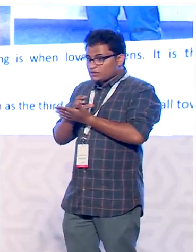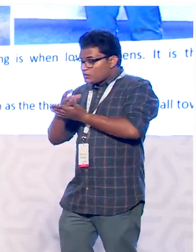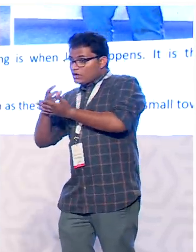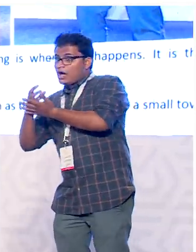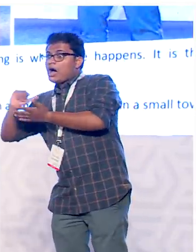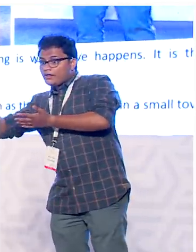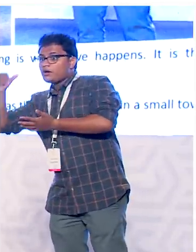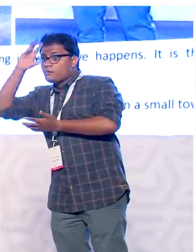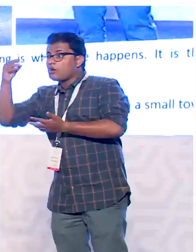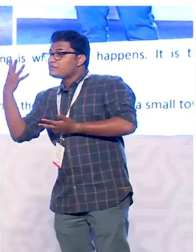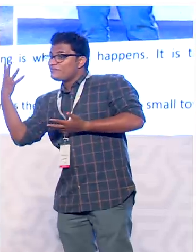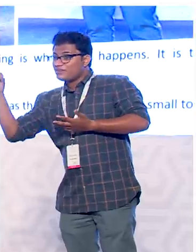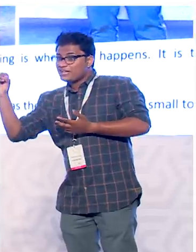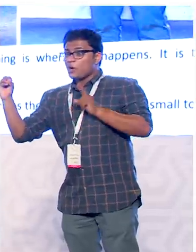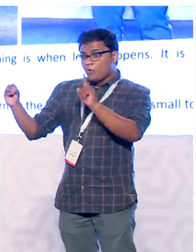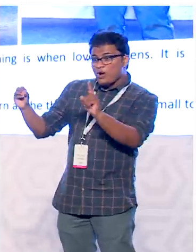you can imagine.